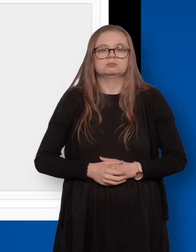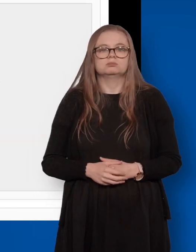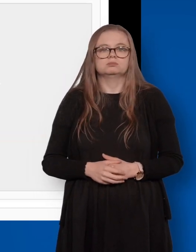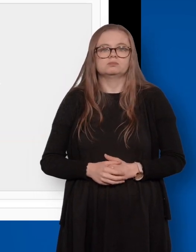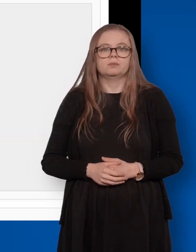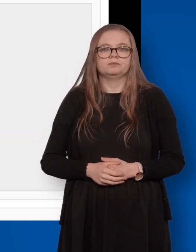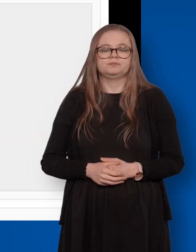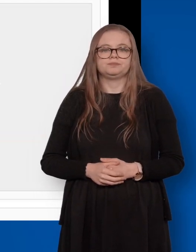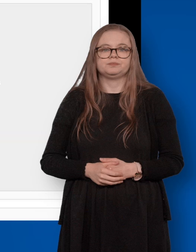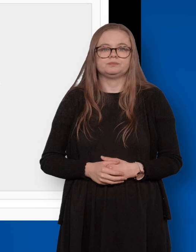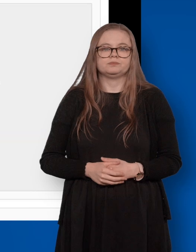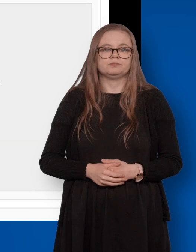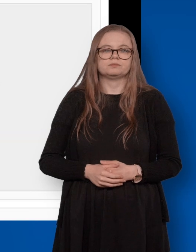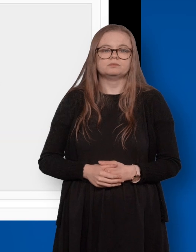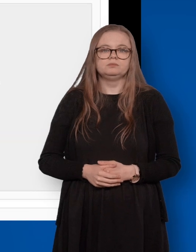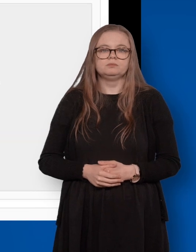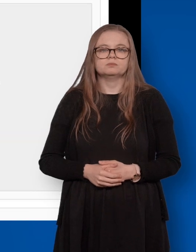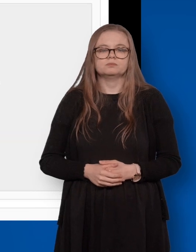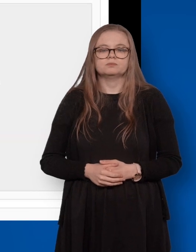Just paste it in the chat.